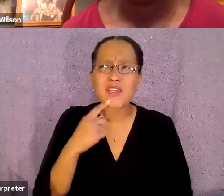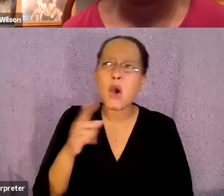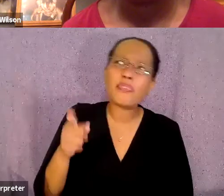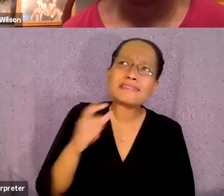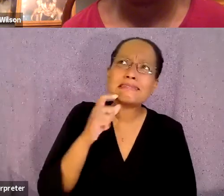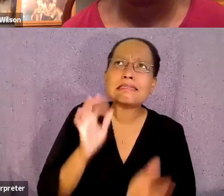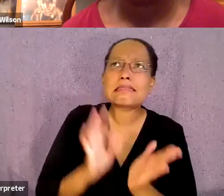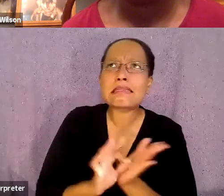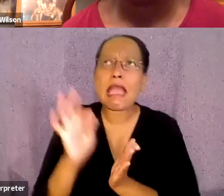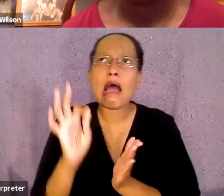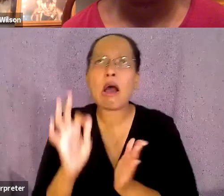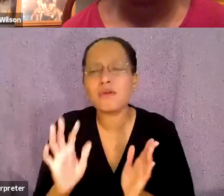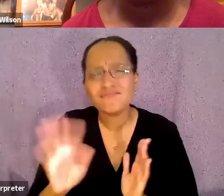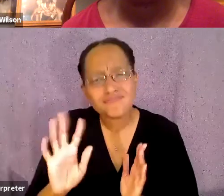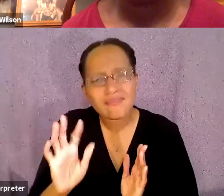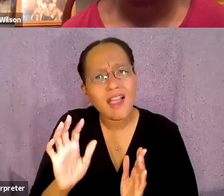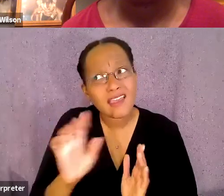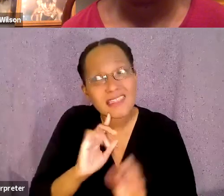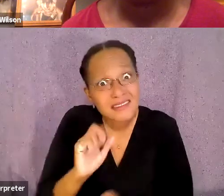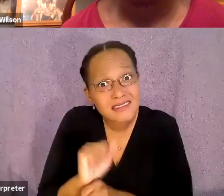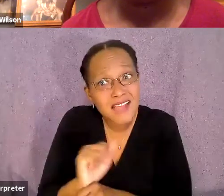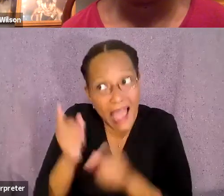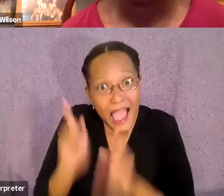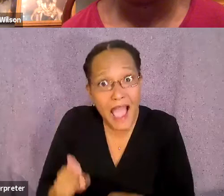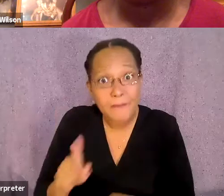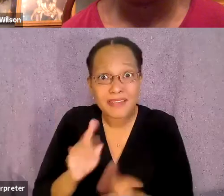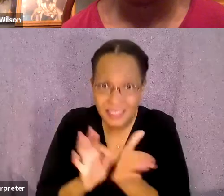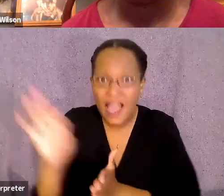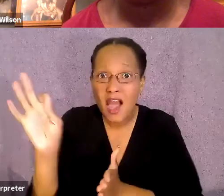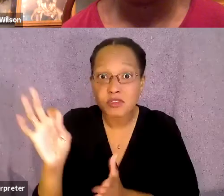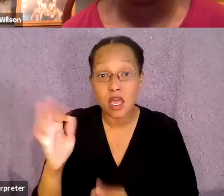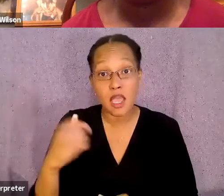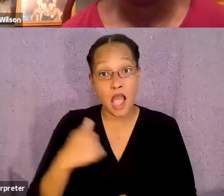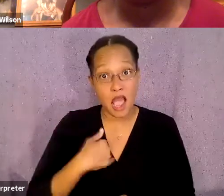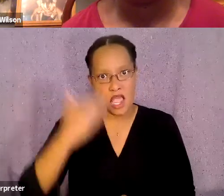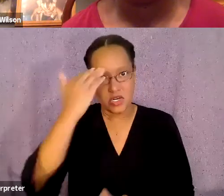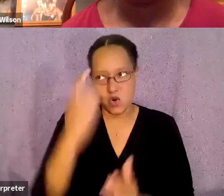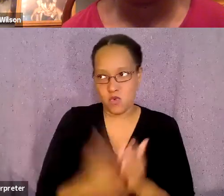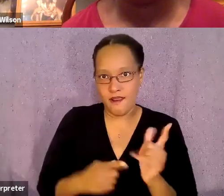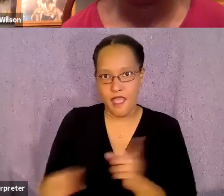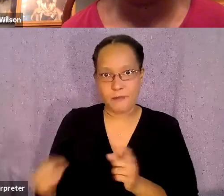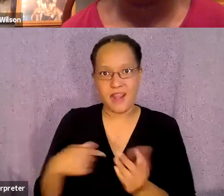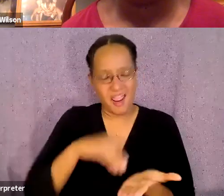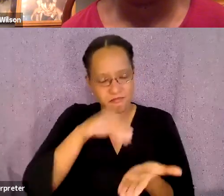whatever. And that me knowing what happened and writing it down, and it's somewhere in a file on my